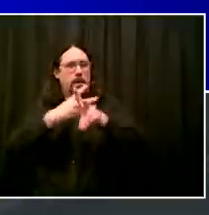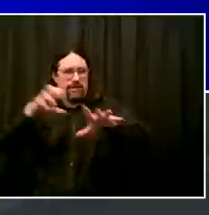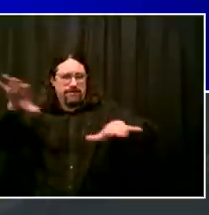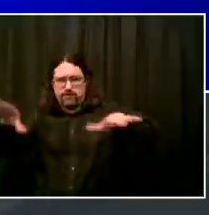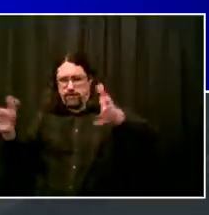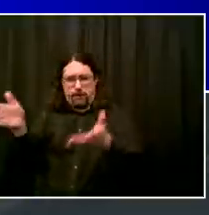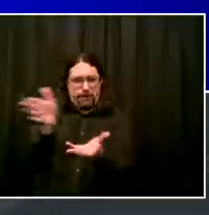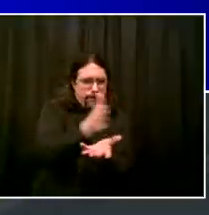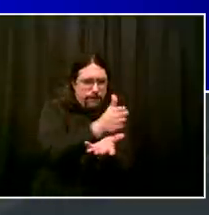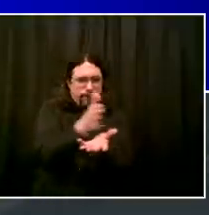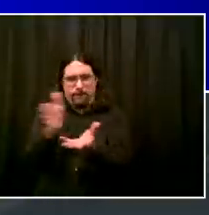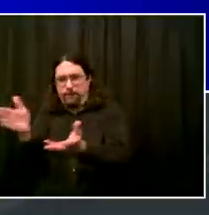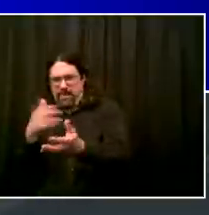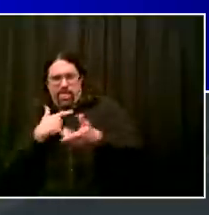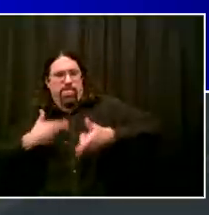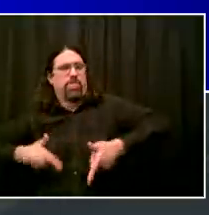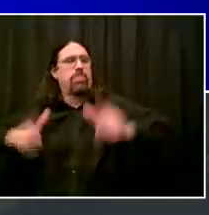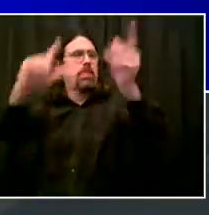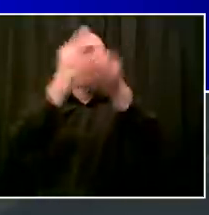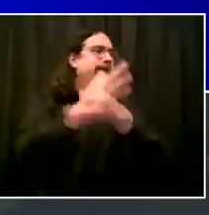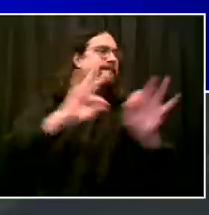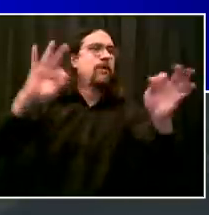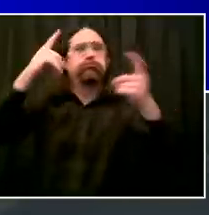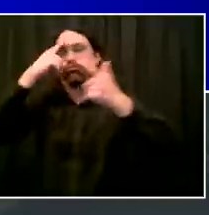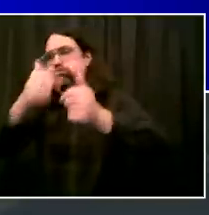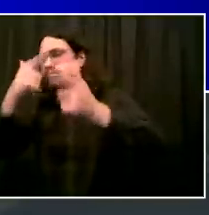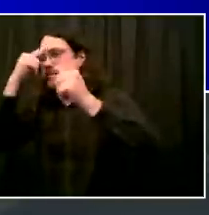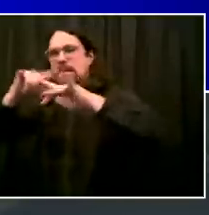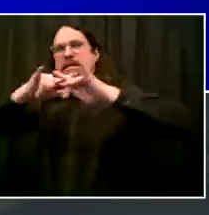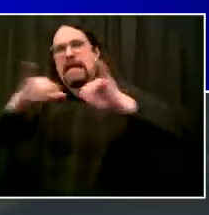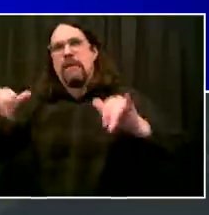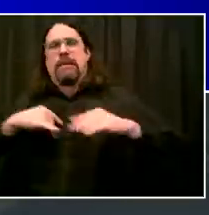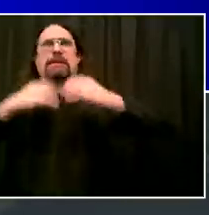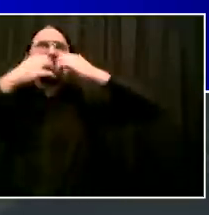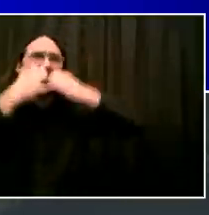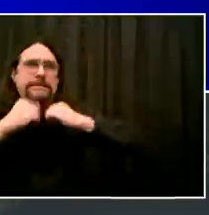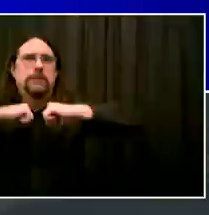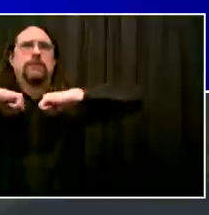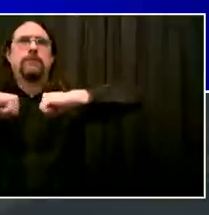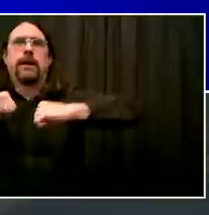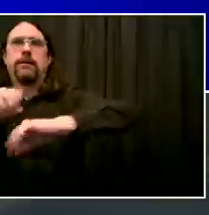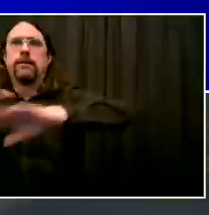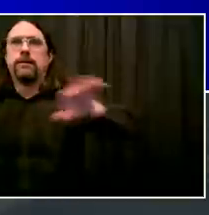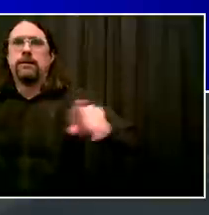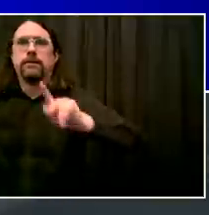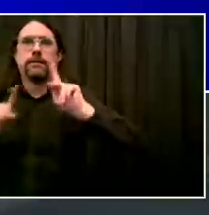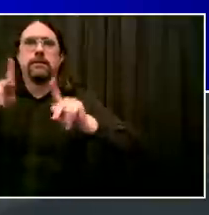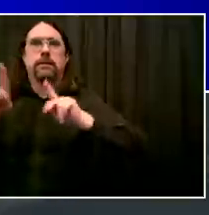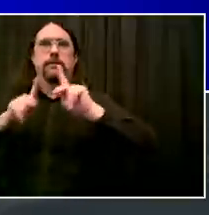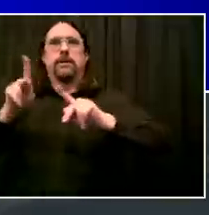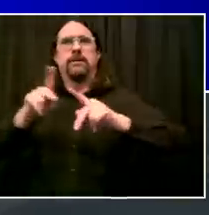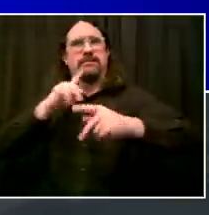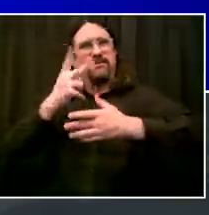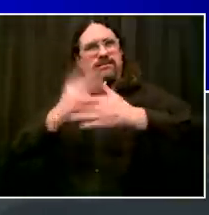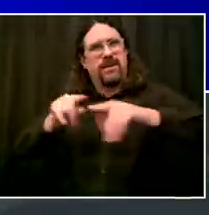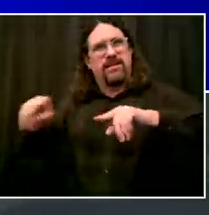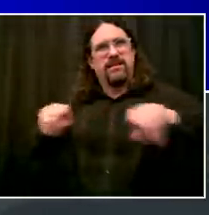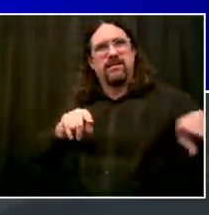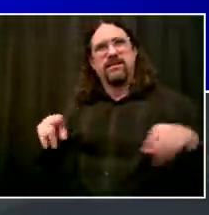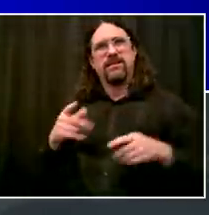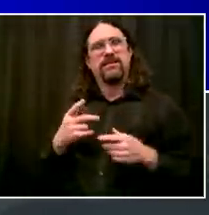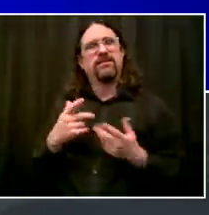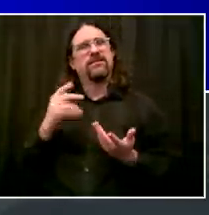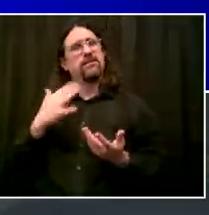want to do only when absolutely necessary. So we obviously, a week ago, changed the NYPD approach with the focus only on